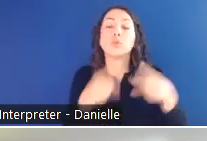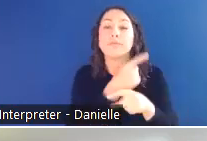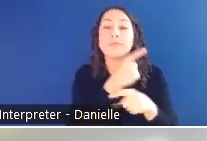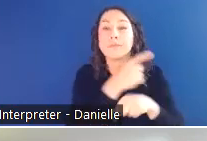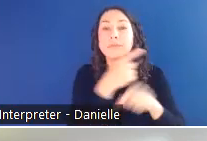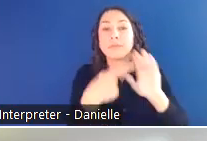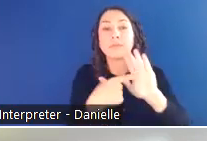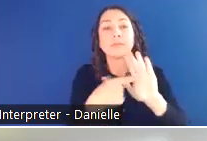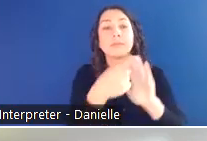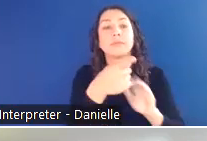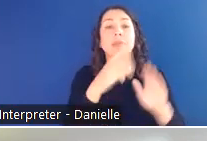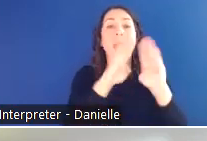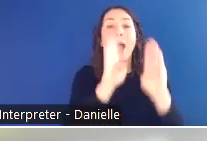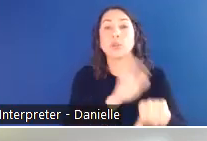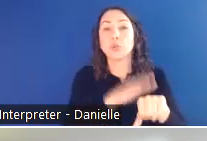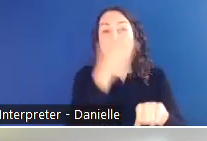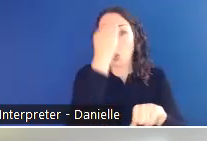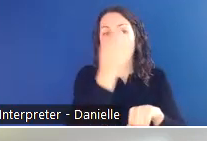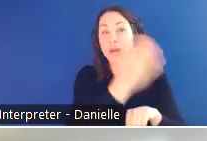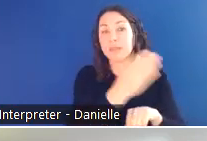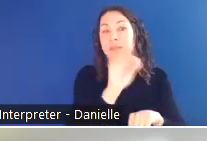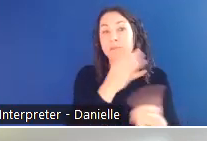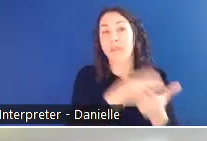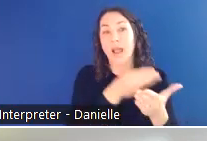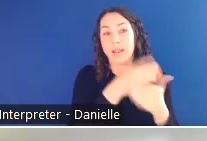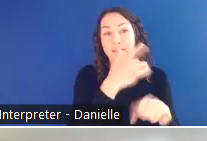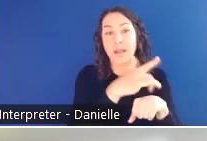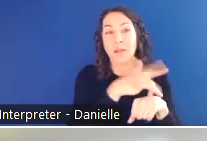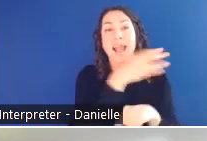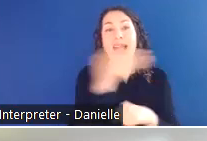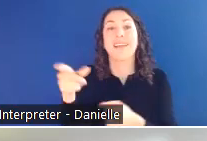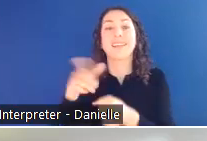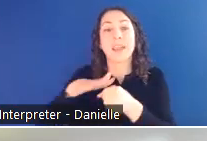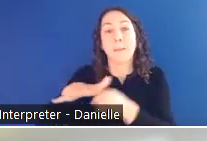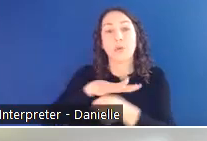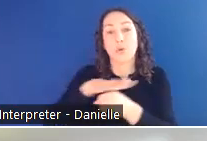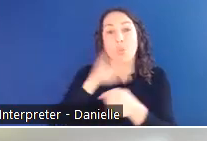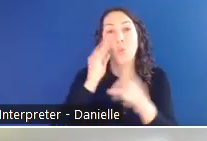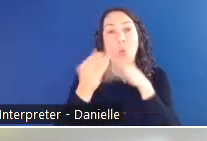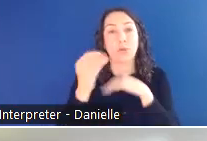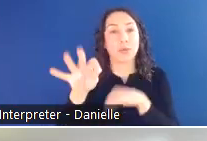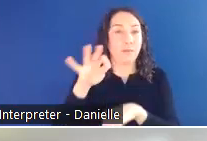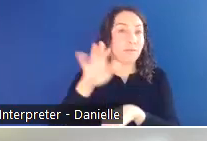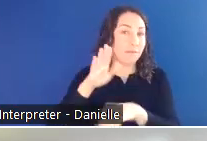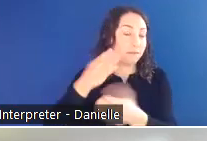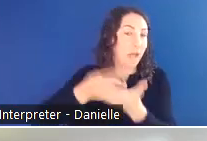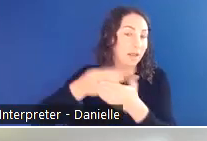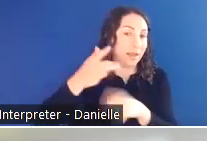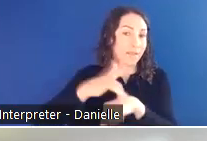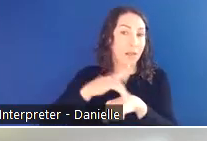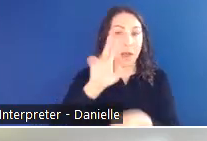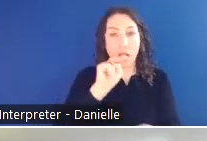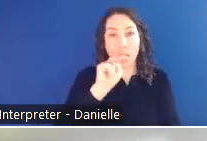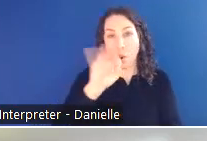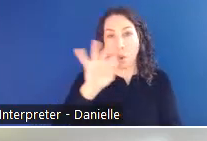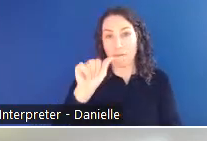Housing Notice of Funding Availability, or NOFA, and the Neighborhoods NOFA. Currently, the Housing NOFA happens on a 3-year